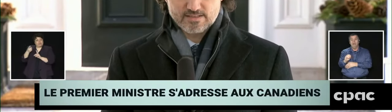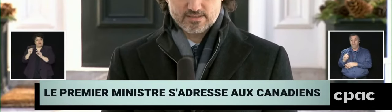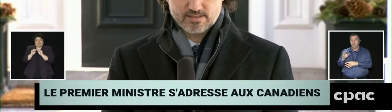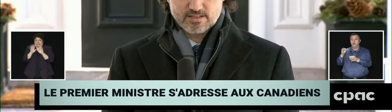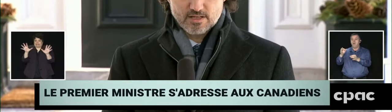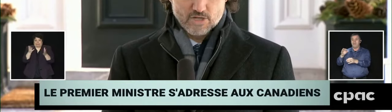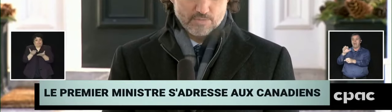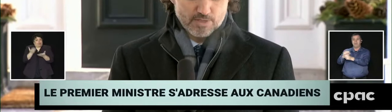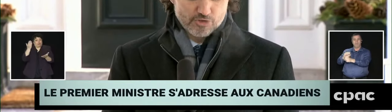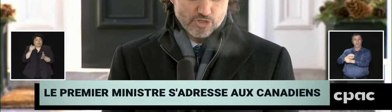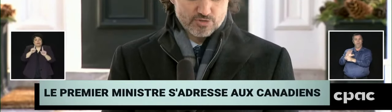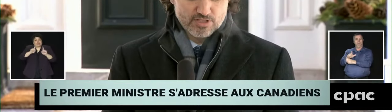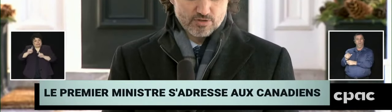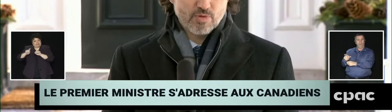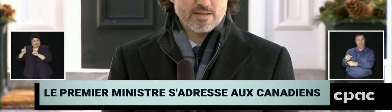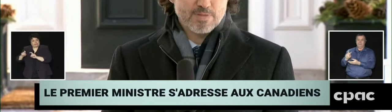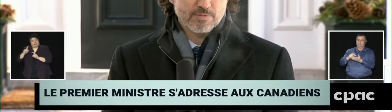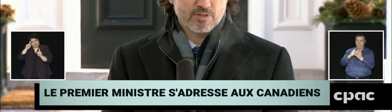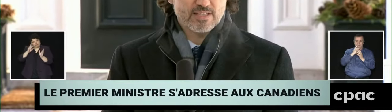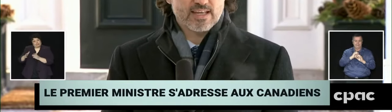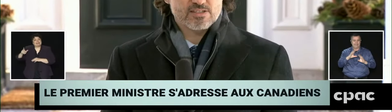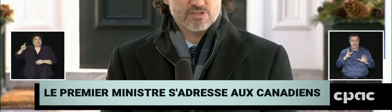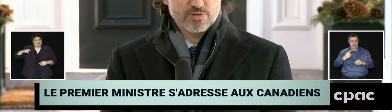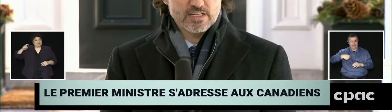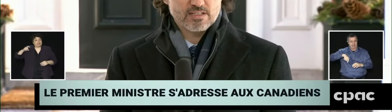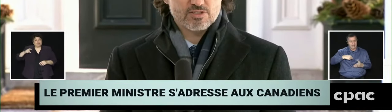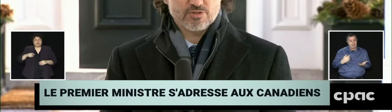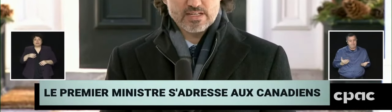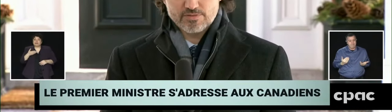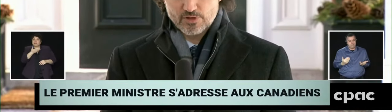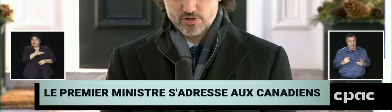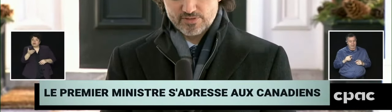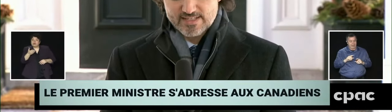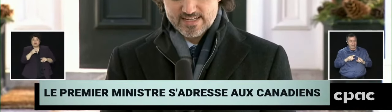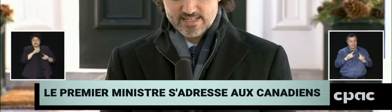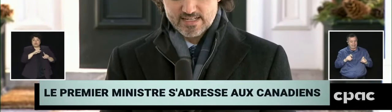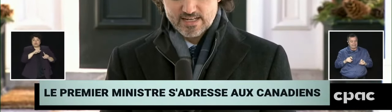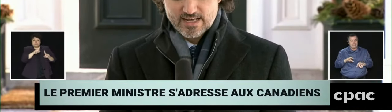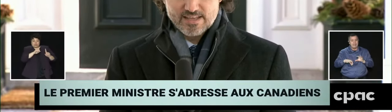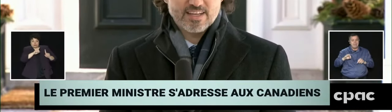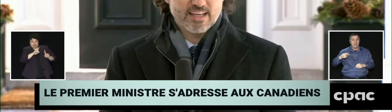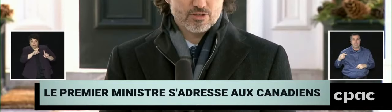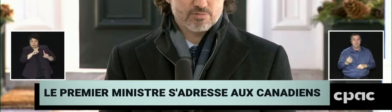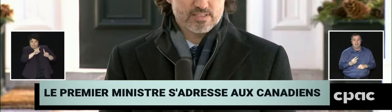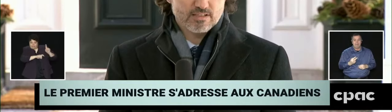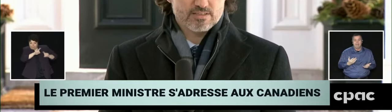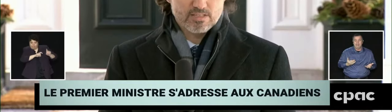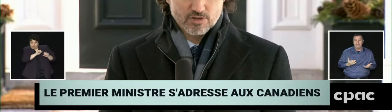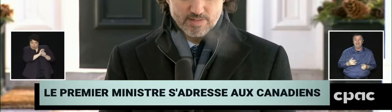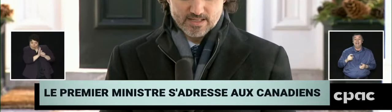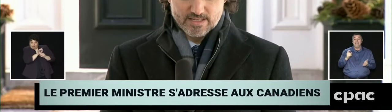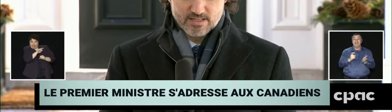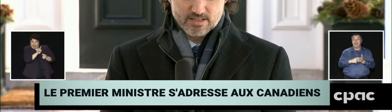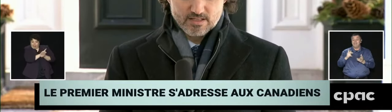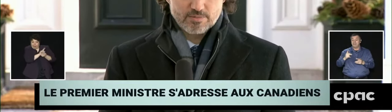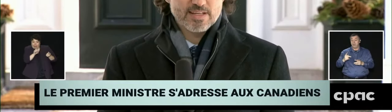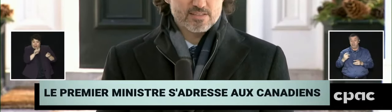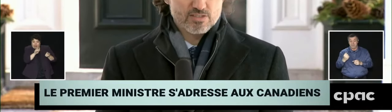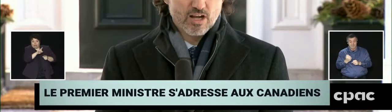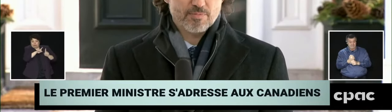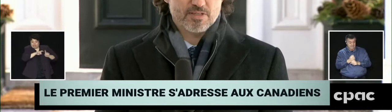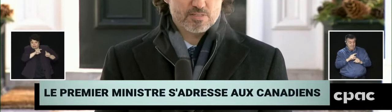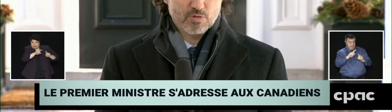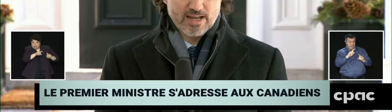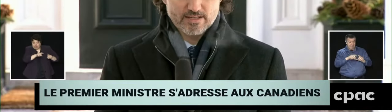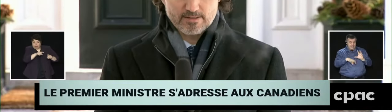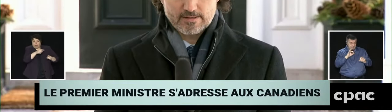testing. Her work shows that when people can get screened for COVID-19 and then get their results quickly, we can